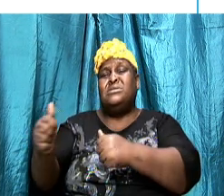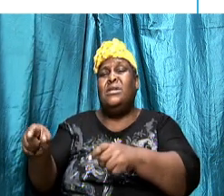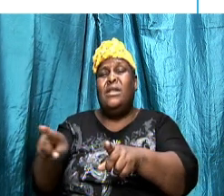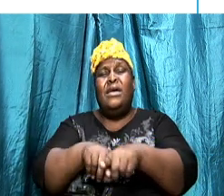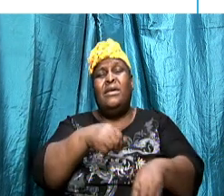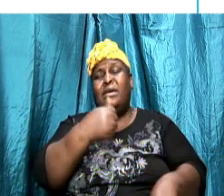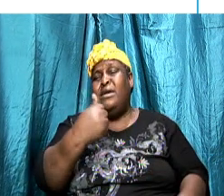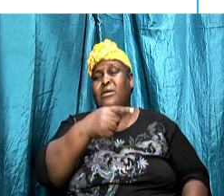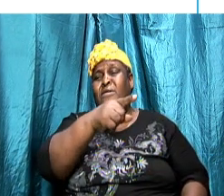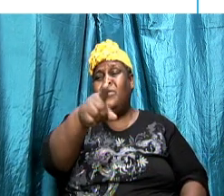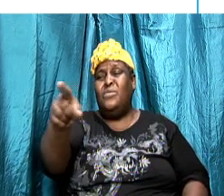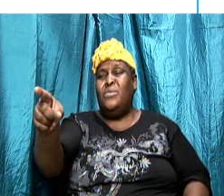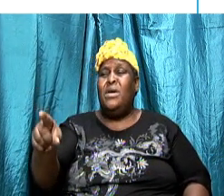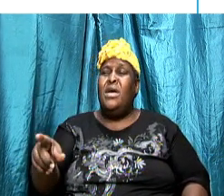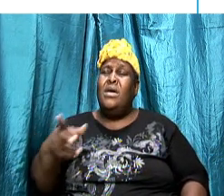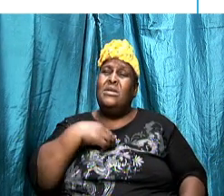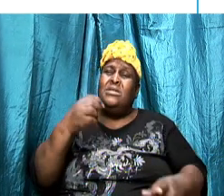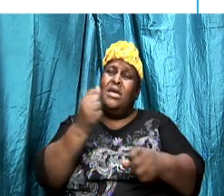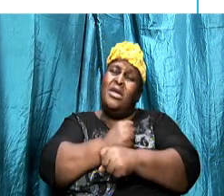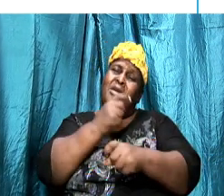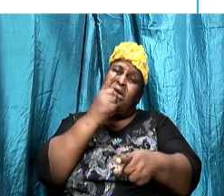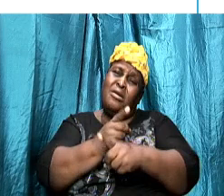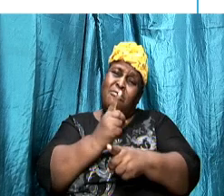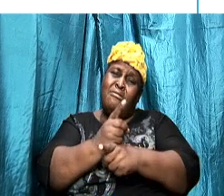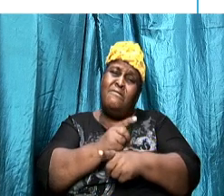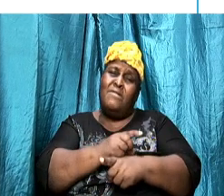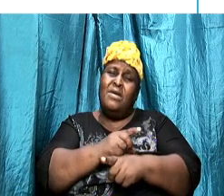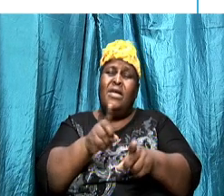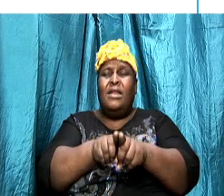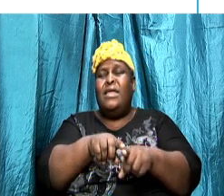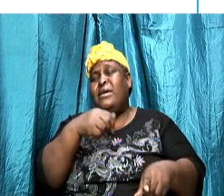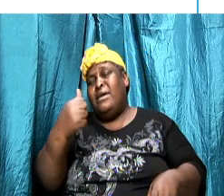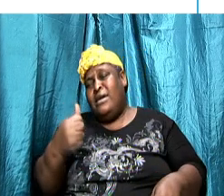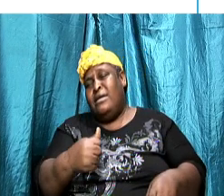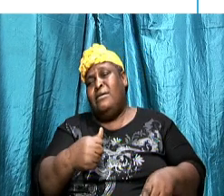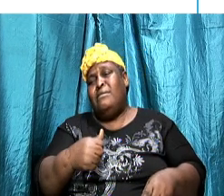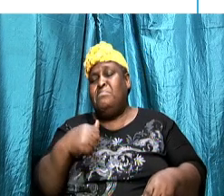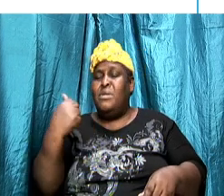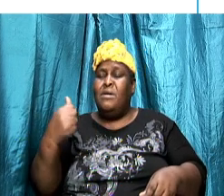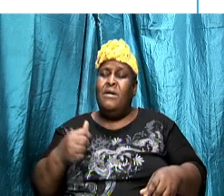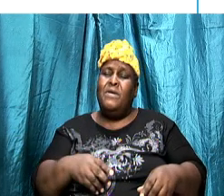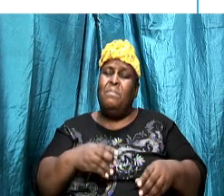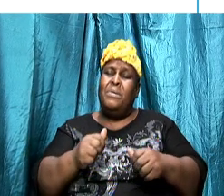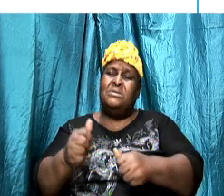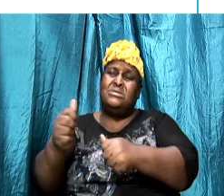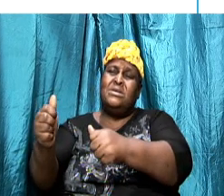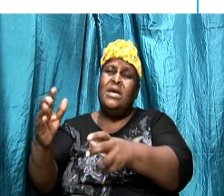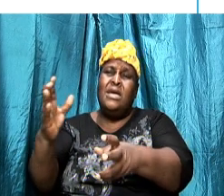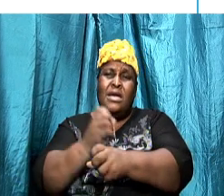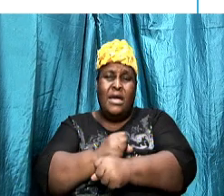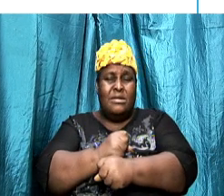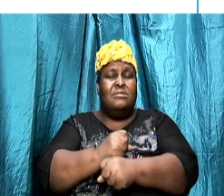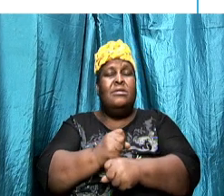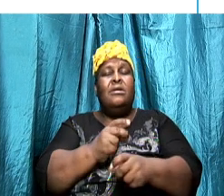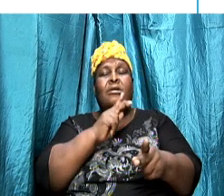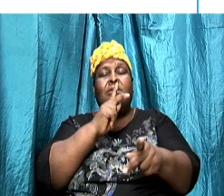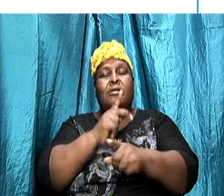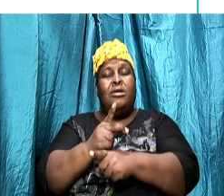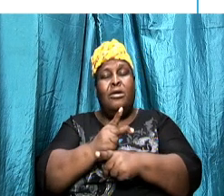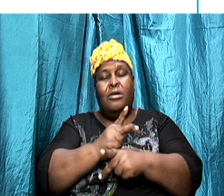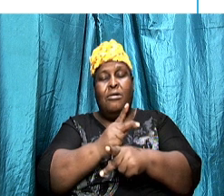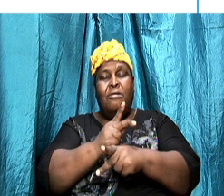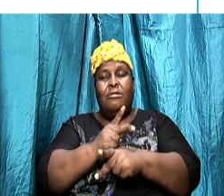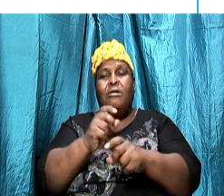apostle. And other apostles require that you take care of their finances, and that